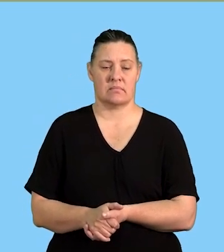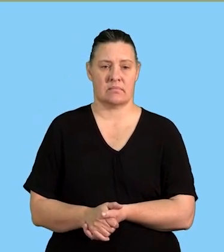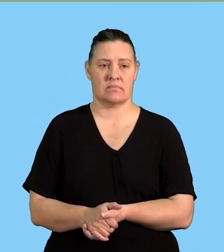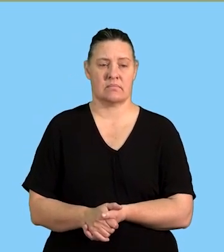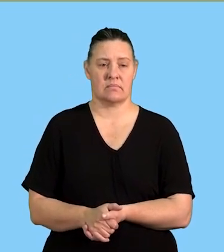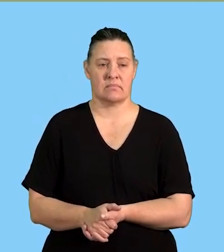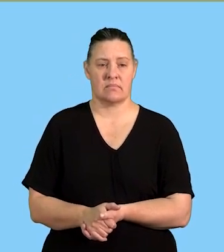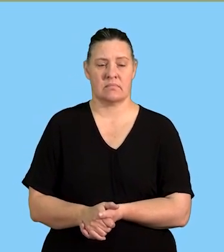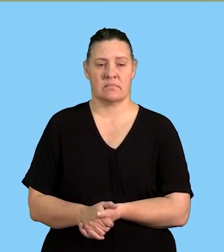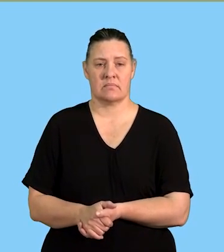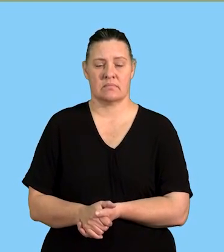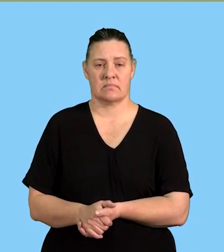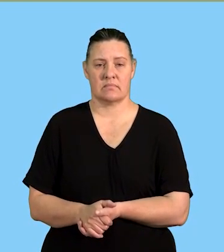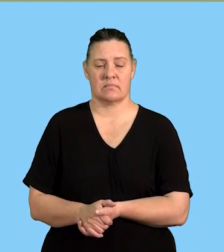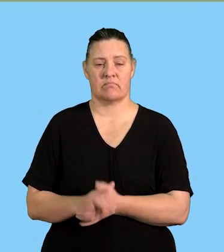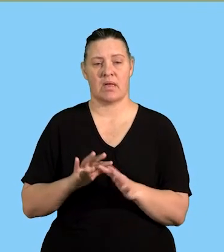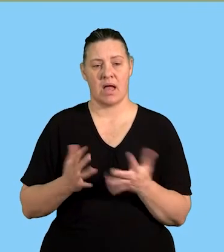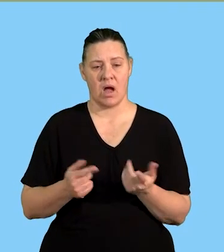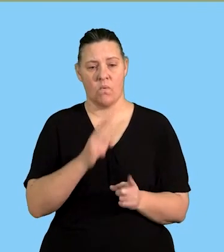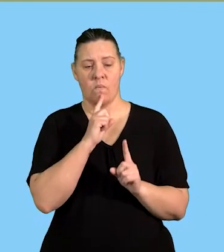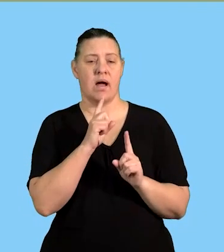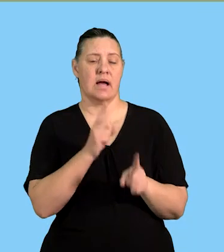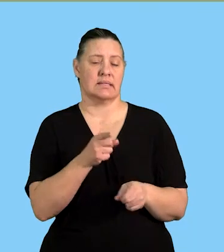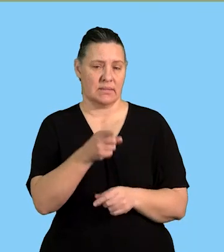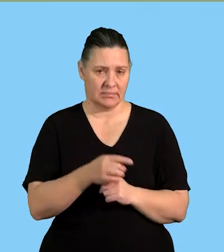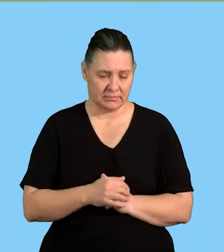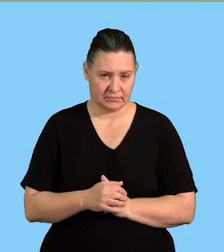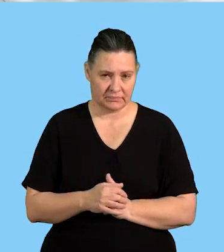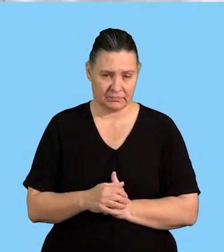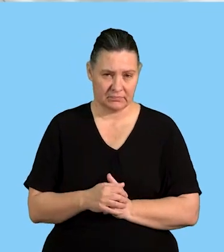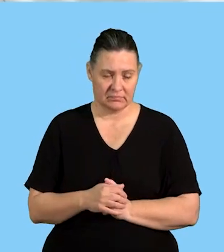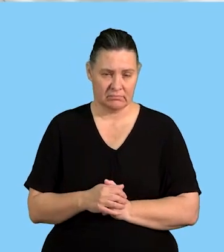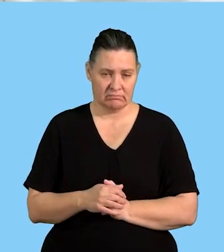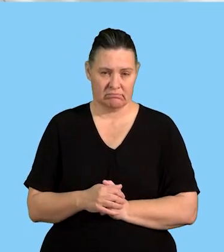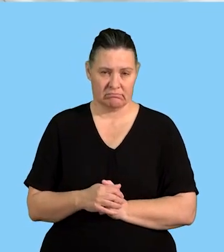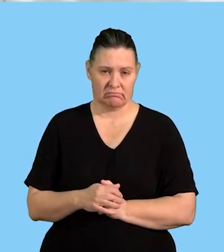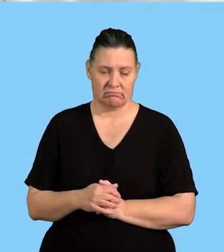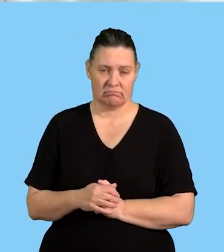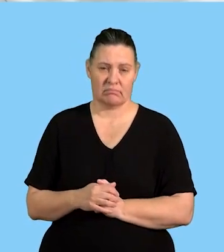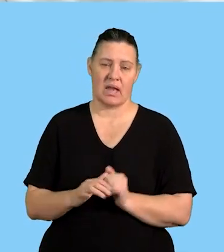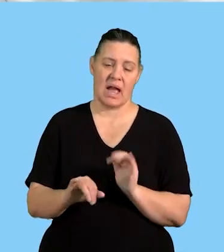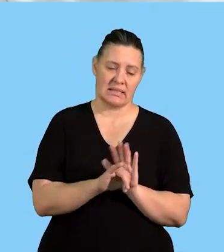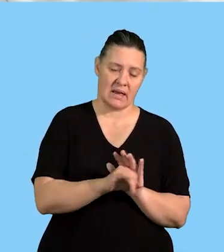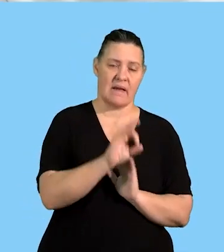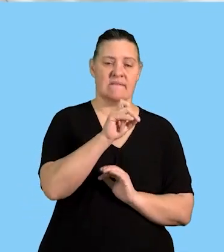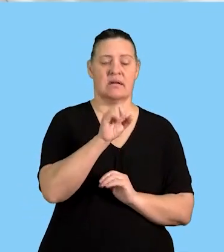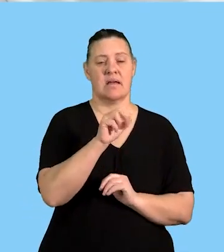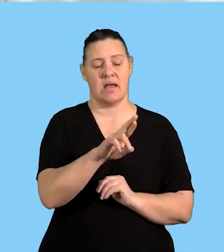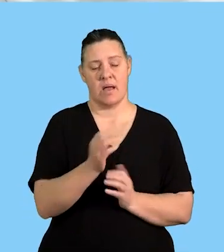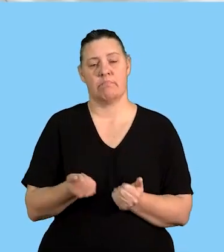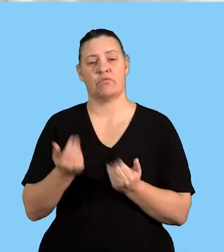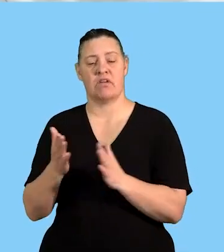cash. Now that is how you would basically identify the factor, then provide